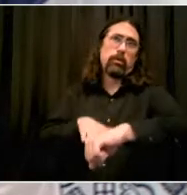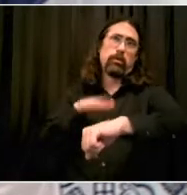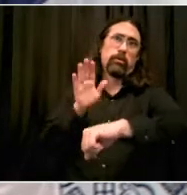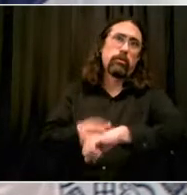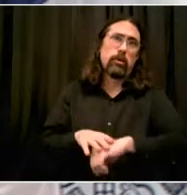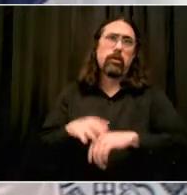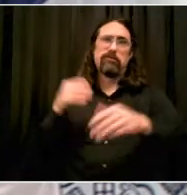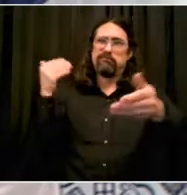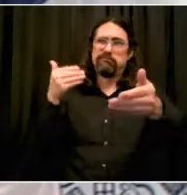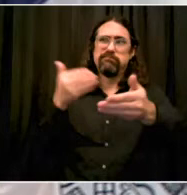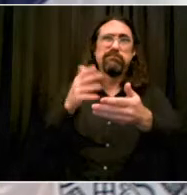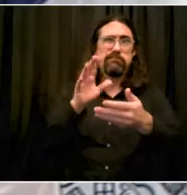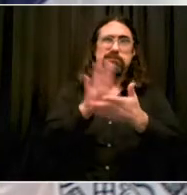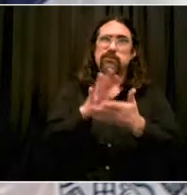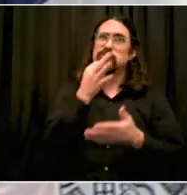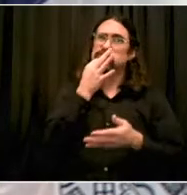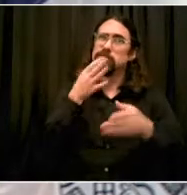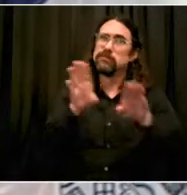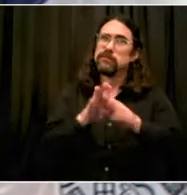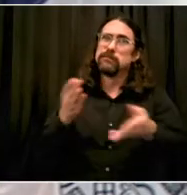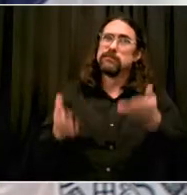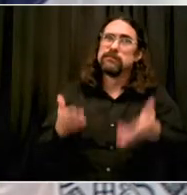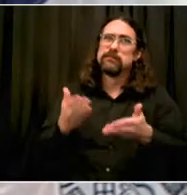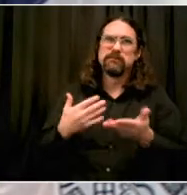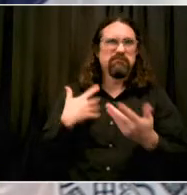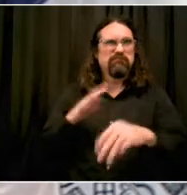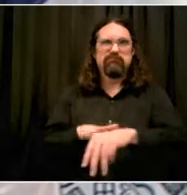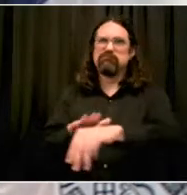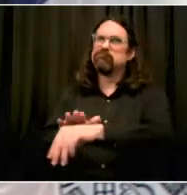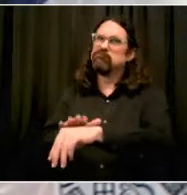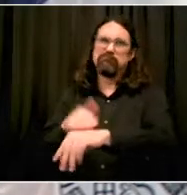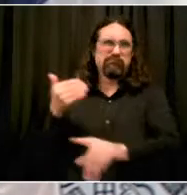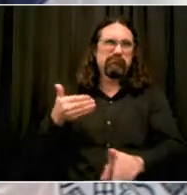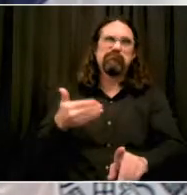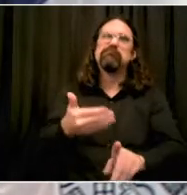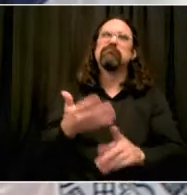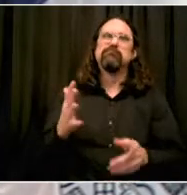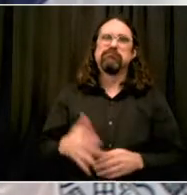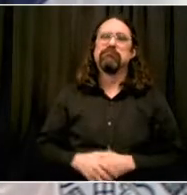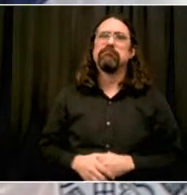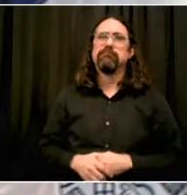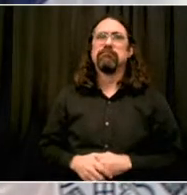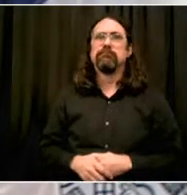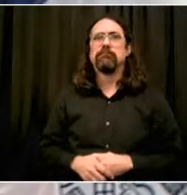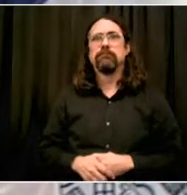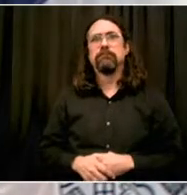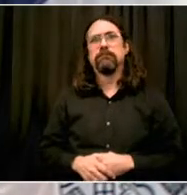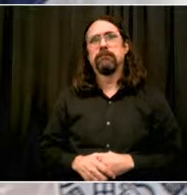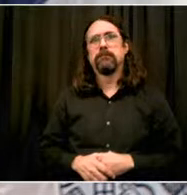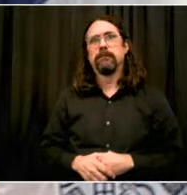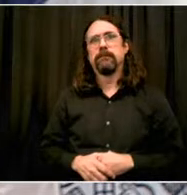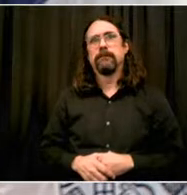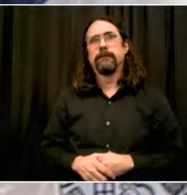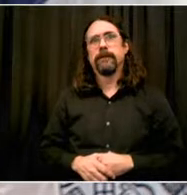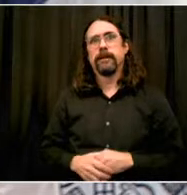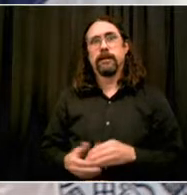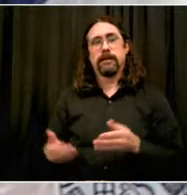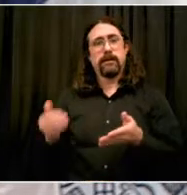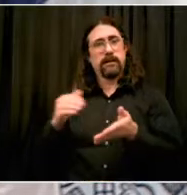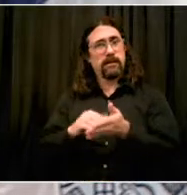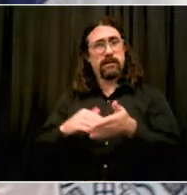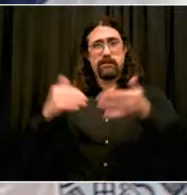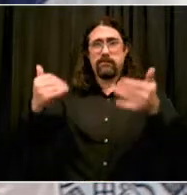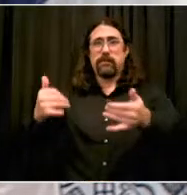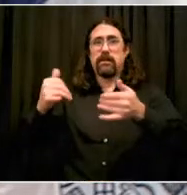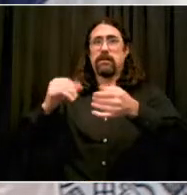the information coming in right on the razor's edge, really important to confirm that, really important to talk through with the state, the exact next steps.